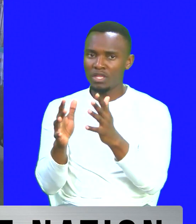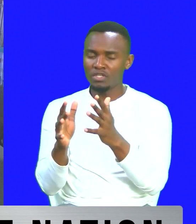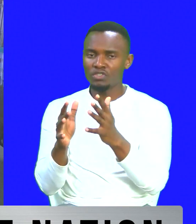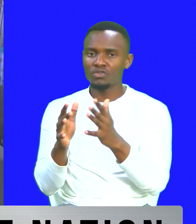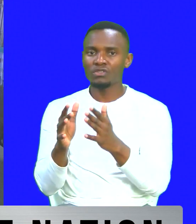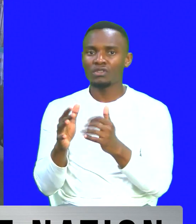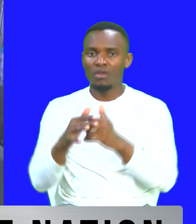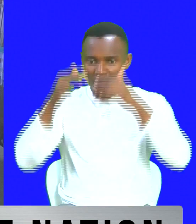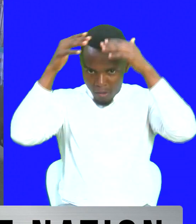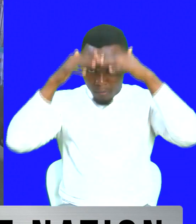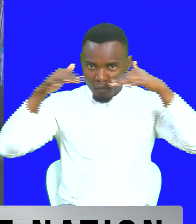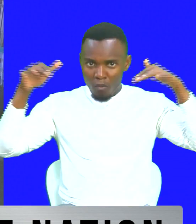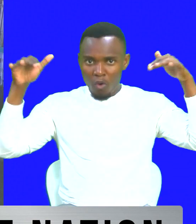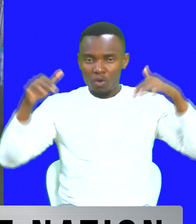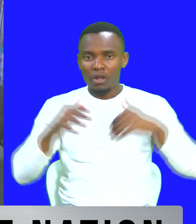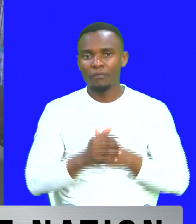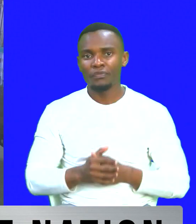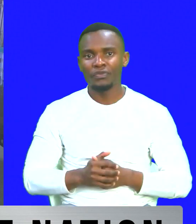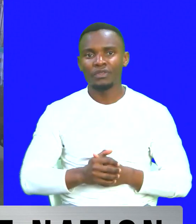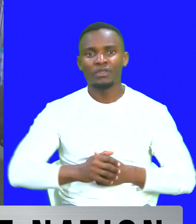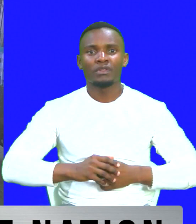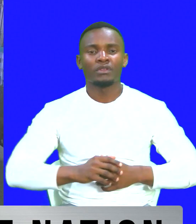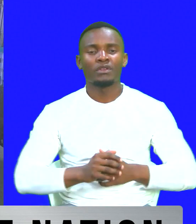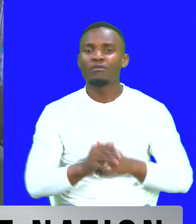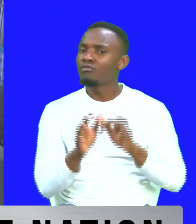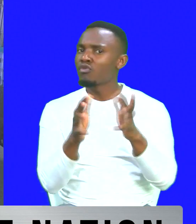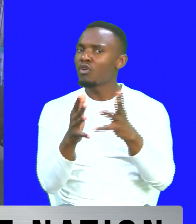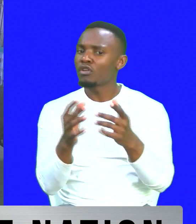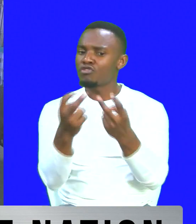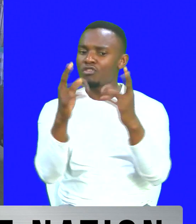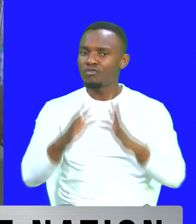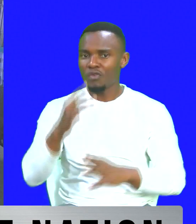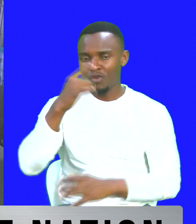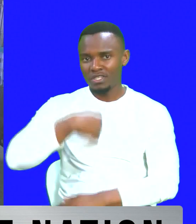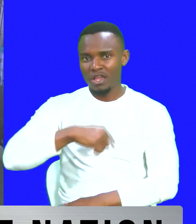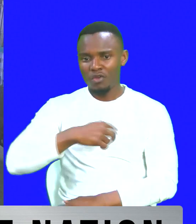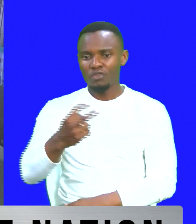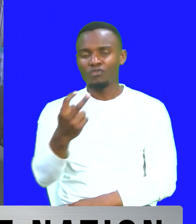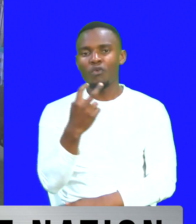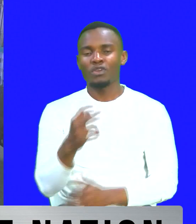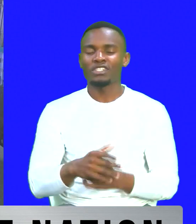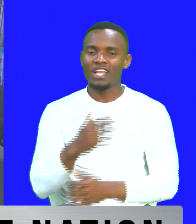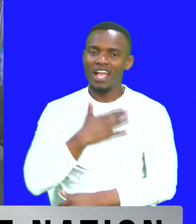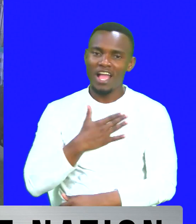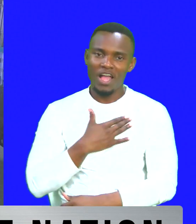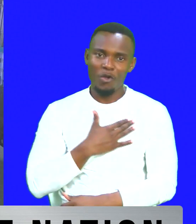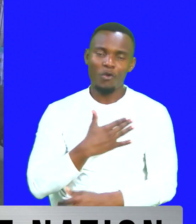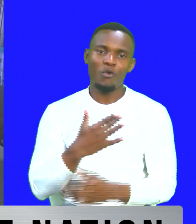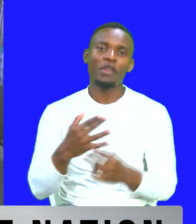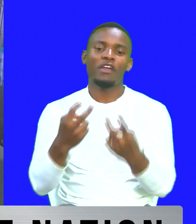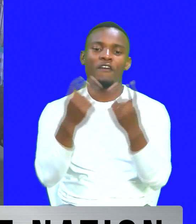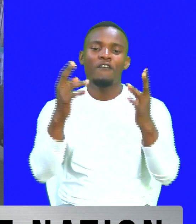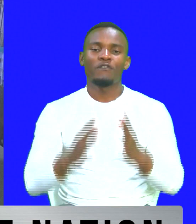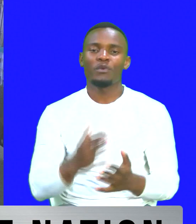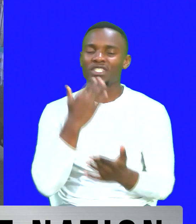Honorable Mwaura. Yeah. Yeah. And congratulations to our viewers for watching. Yes. our viewers. Congratulations